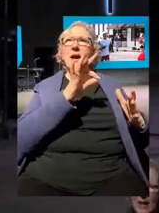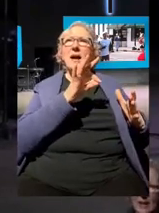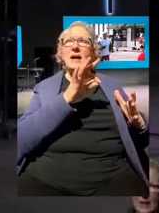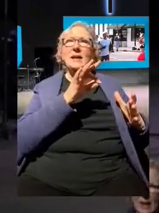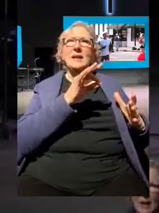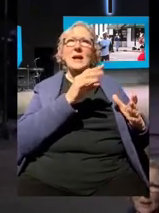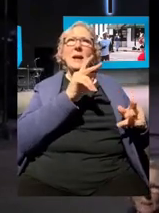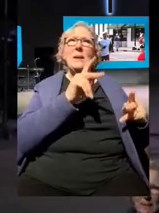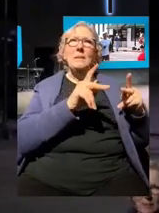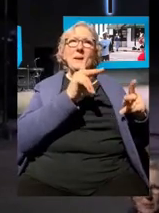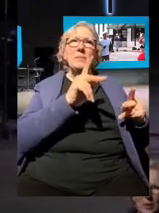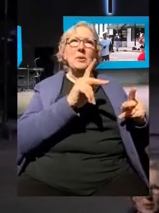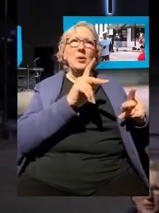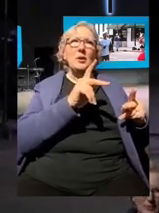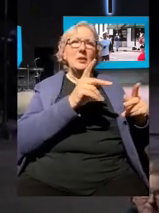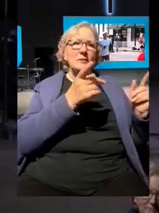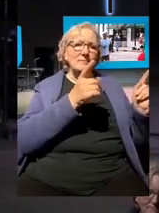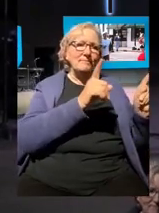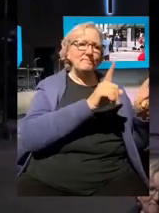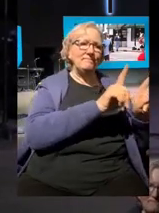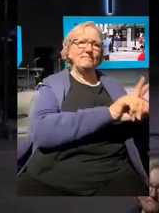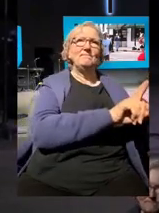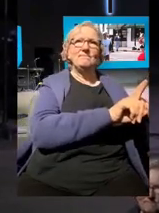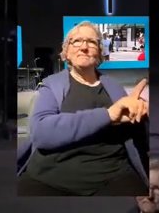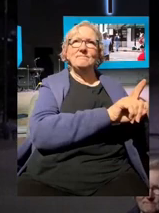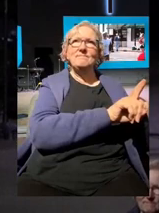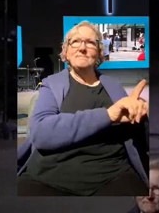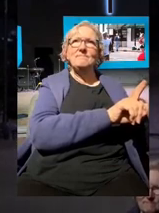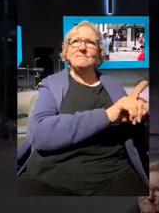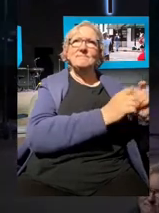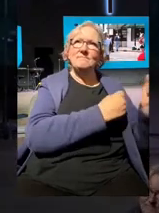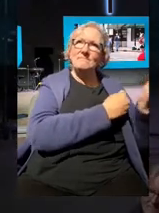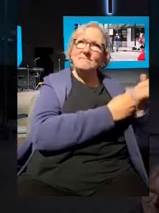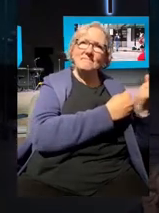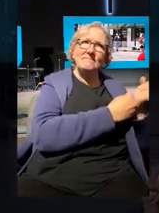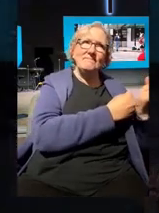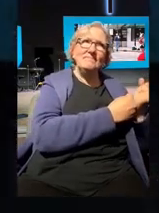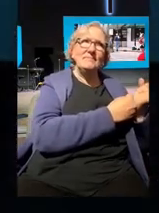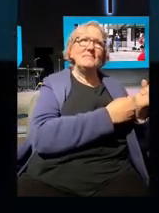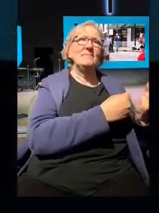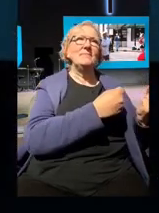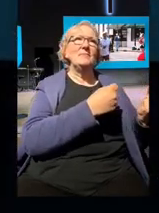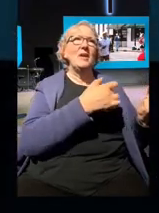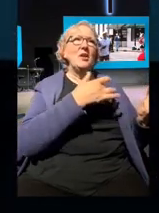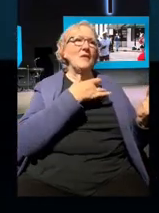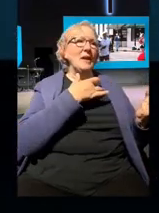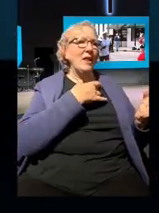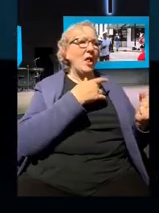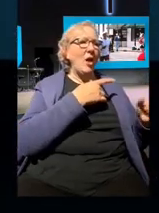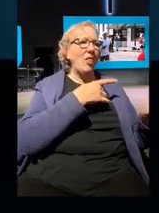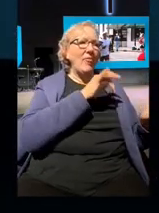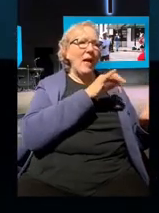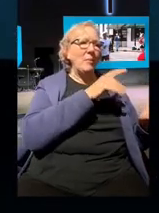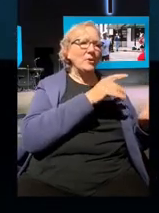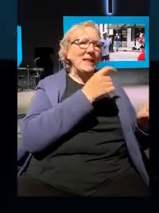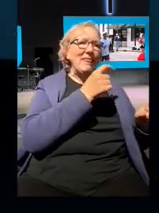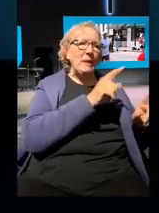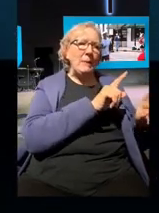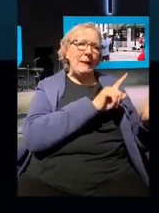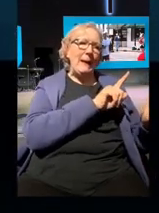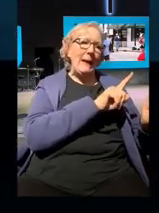that you are doing life with, who are walking alongside you, and maybe you feel are just a step ahead of you, that are going to be your